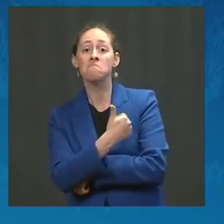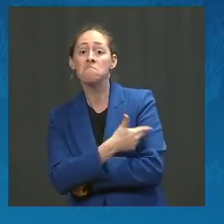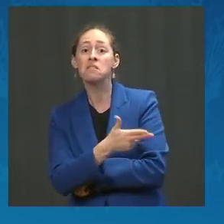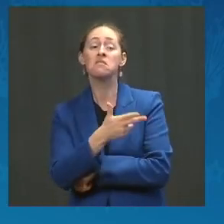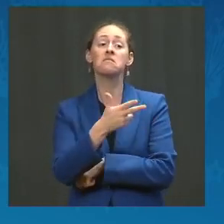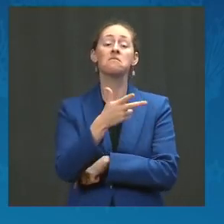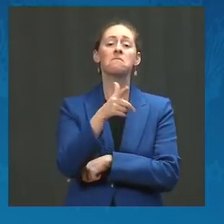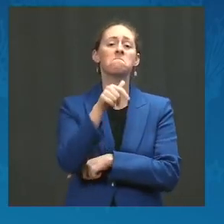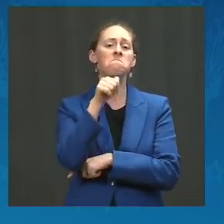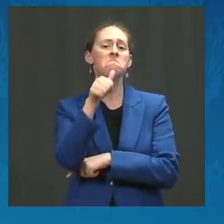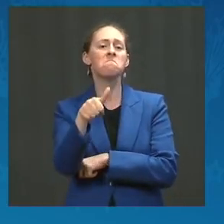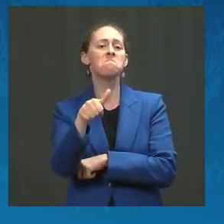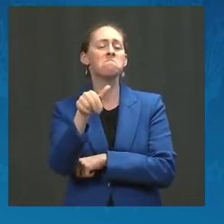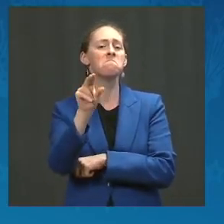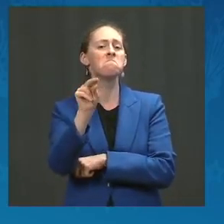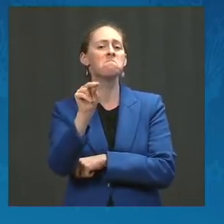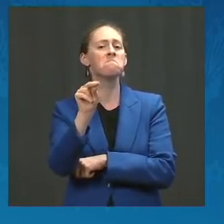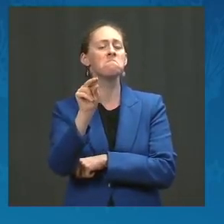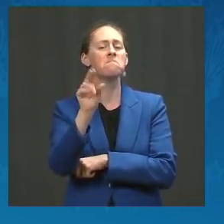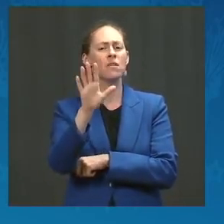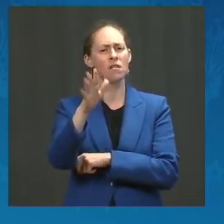that? Because